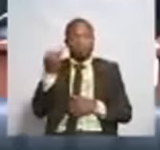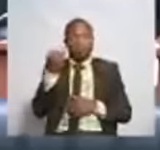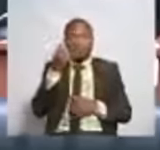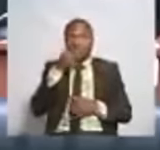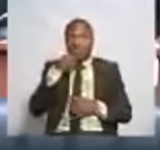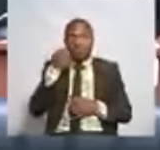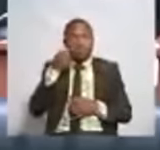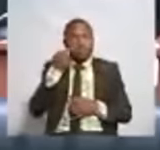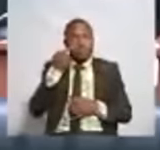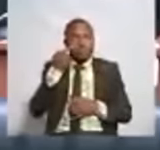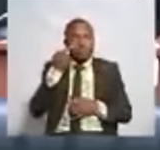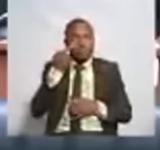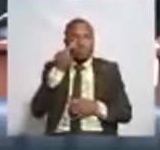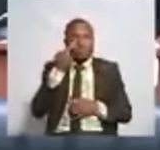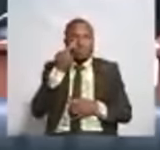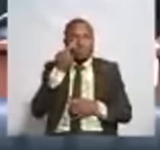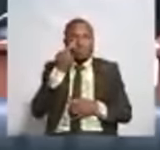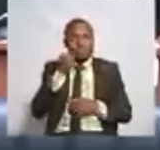Who's crying?